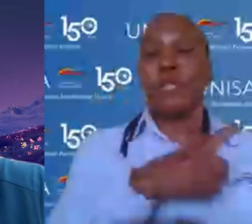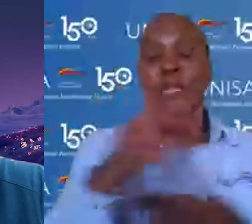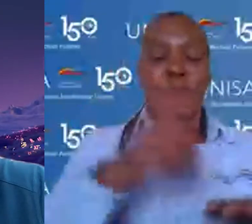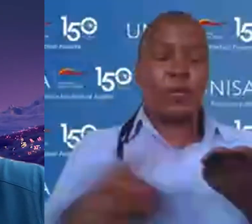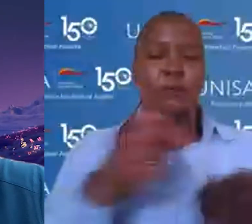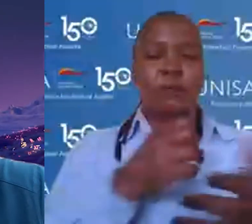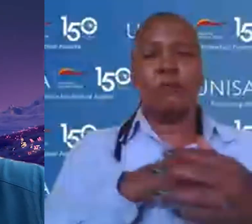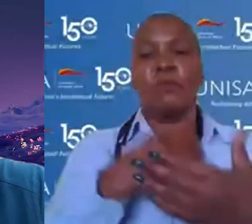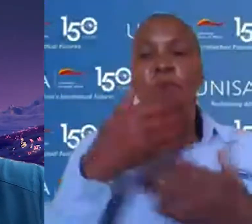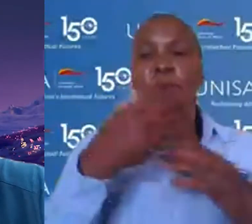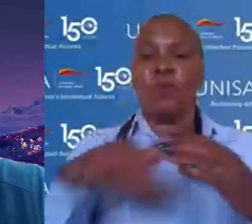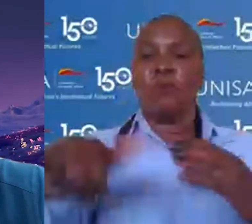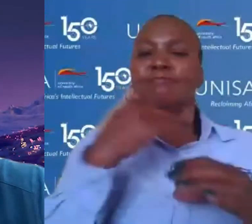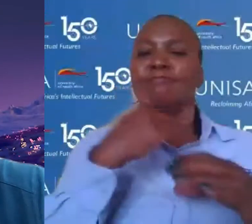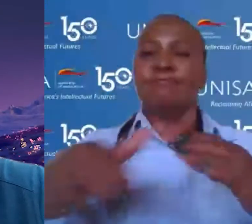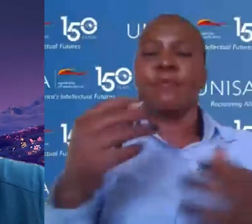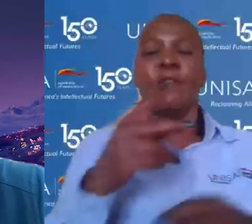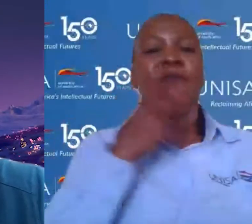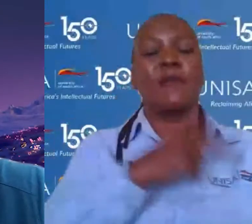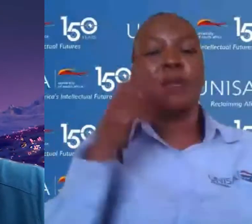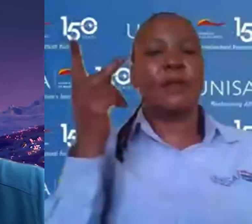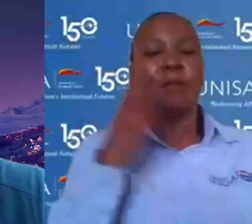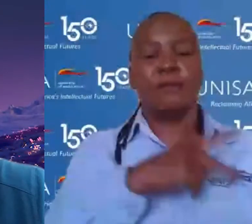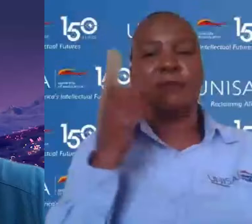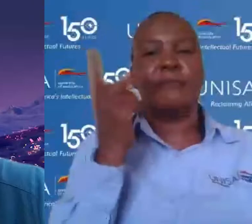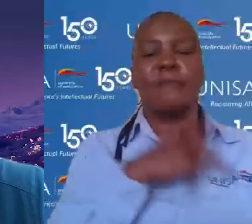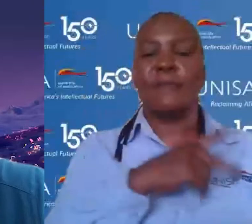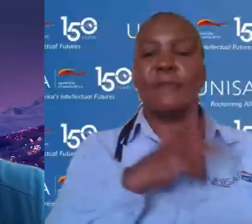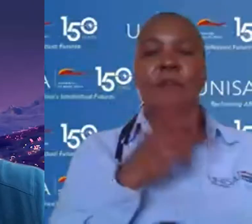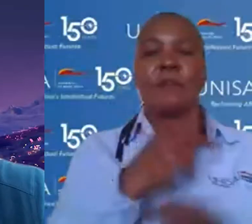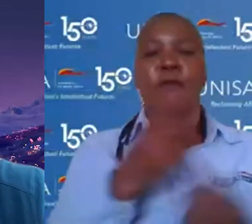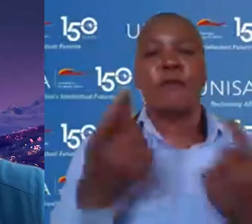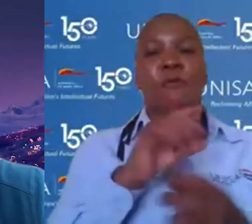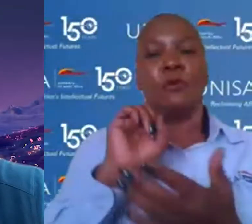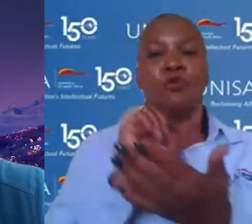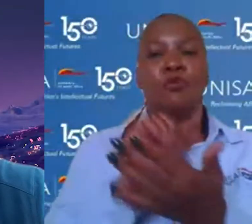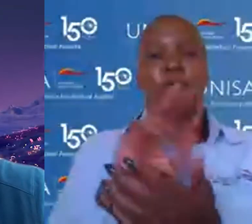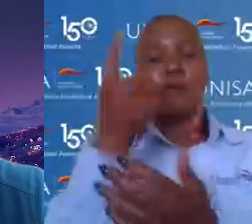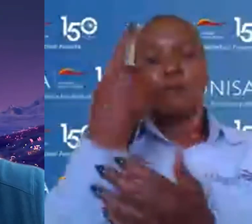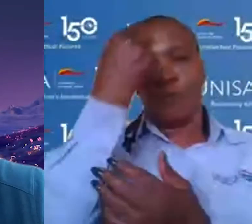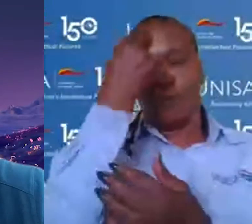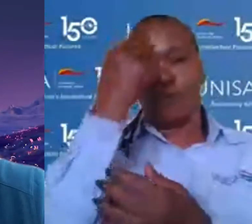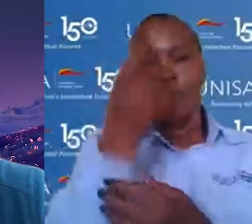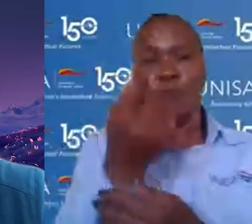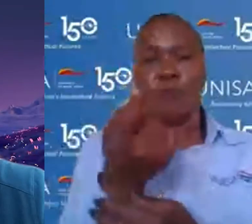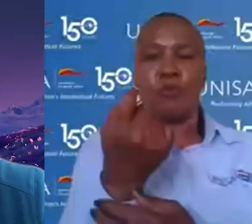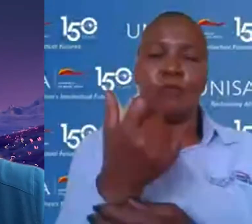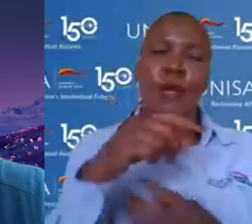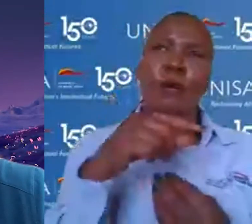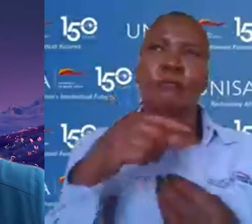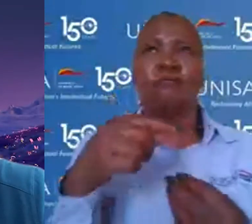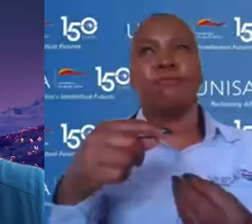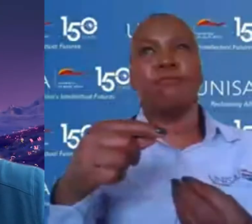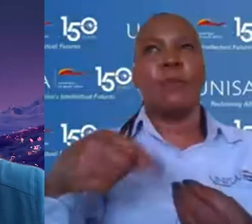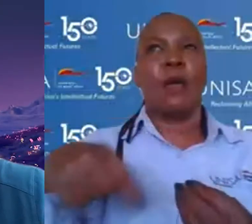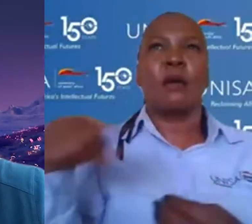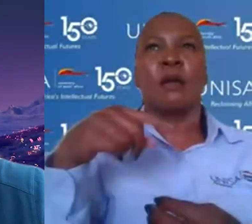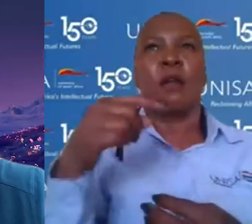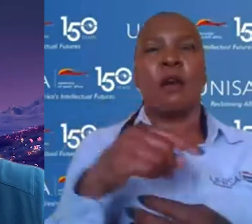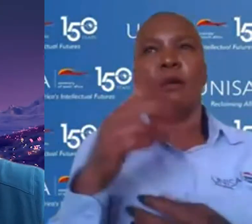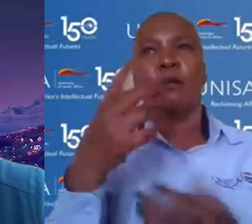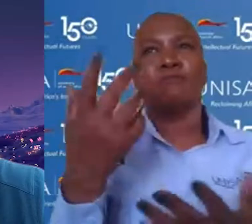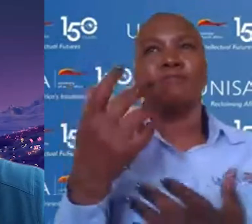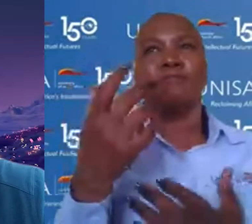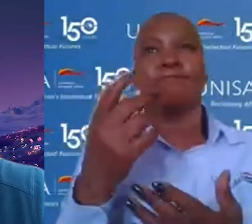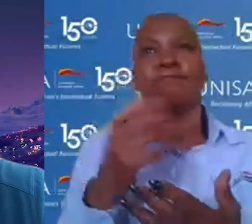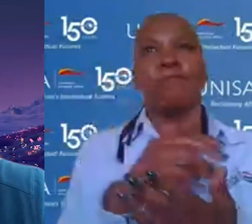every Friday from 12 o'clock. So almost around midday every Friday. Check